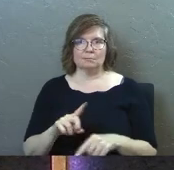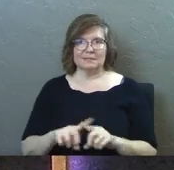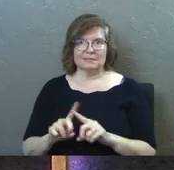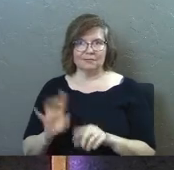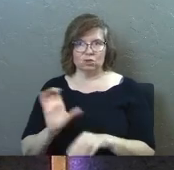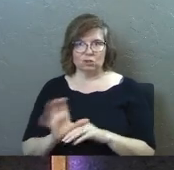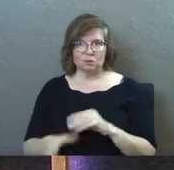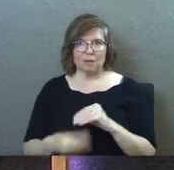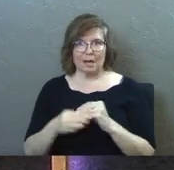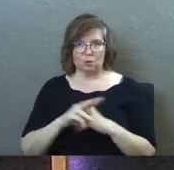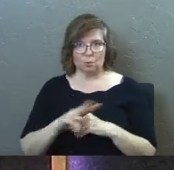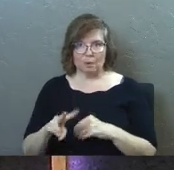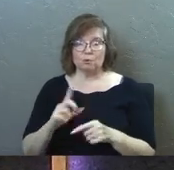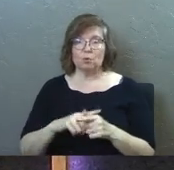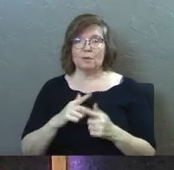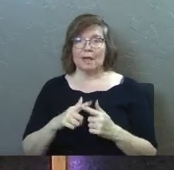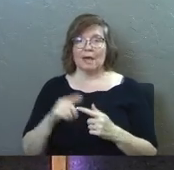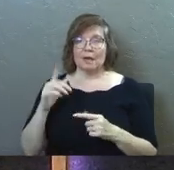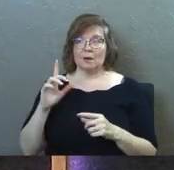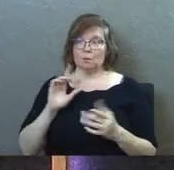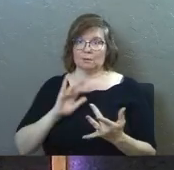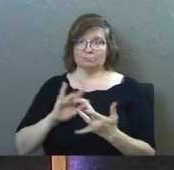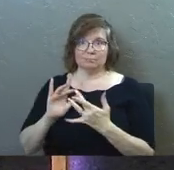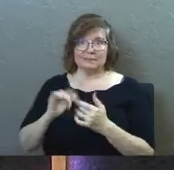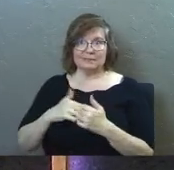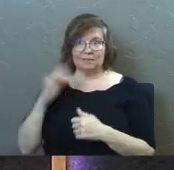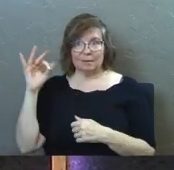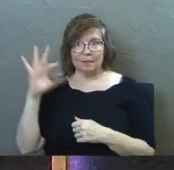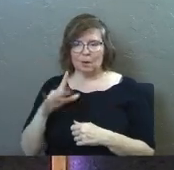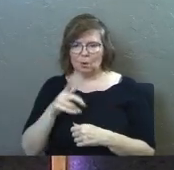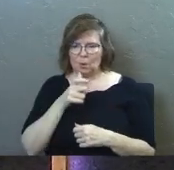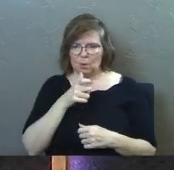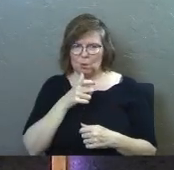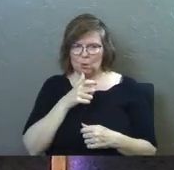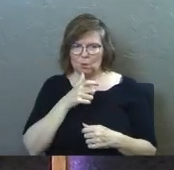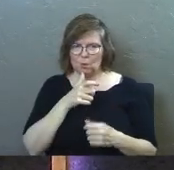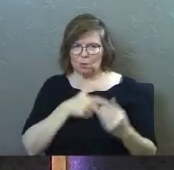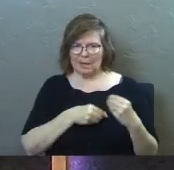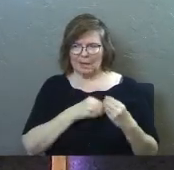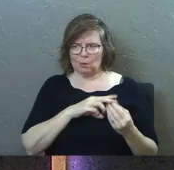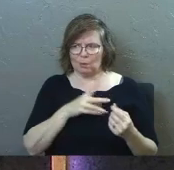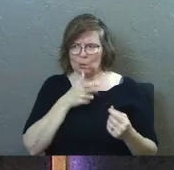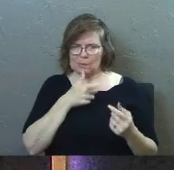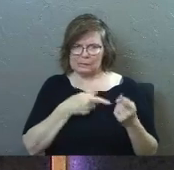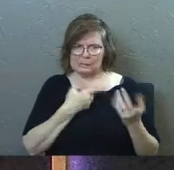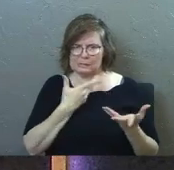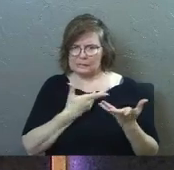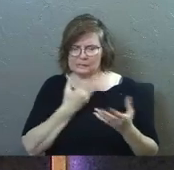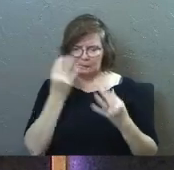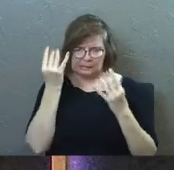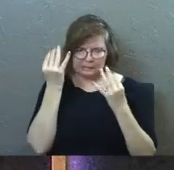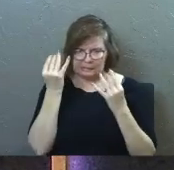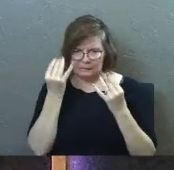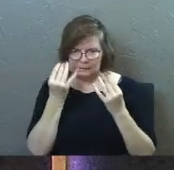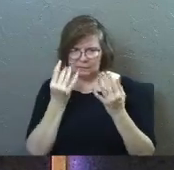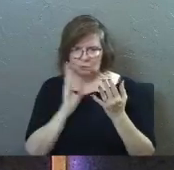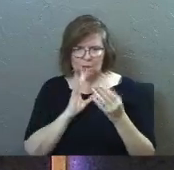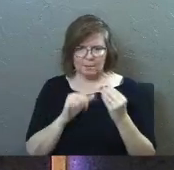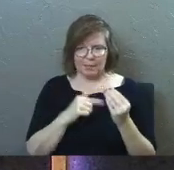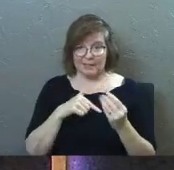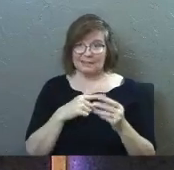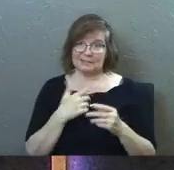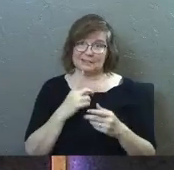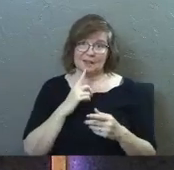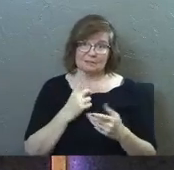move. So then we got the pastors together and we're like, well, who the heck can we put on that webpage? And we started talking about, this